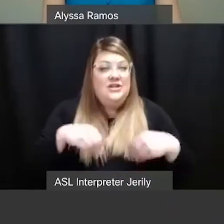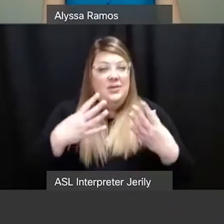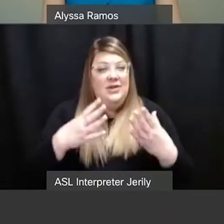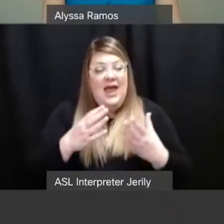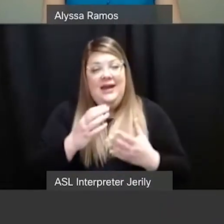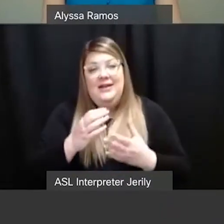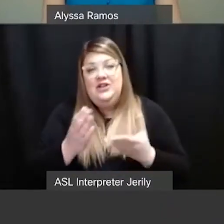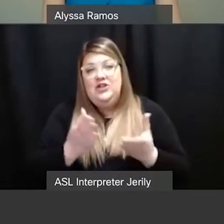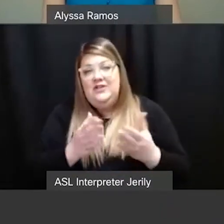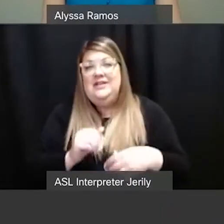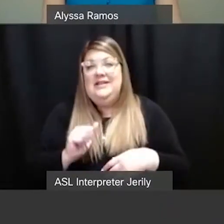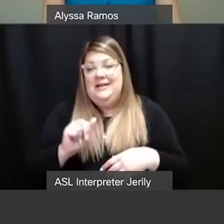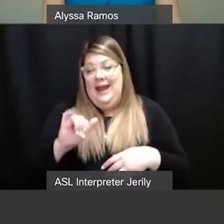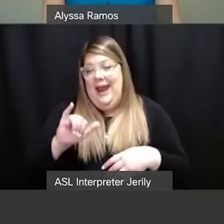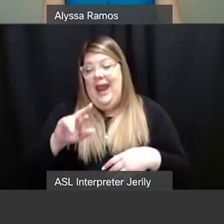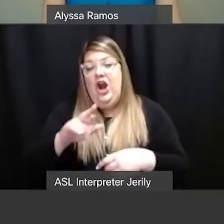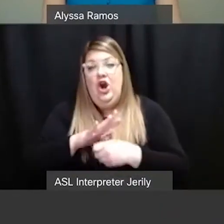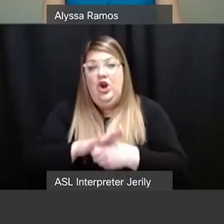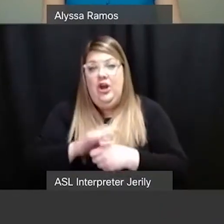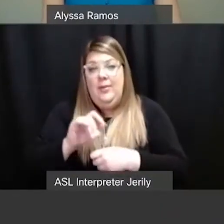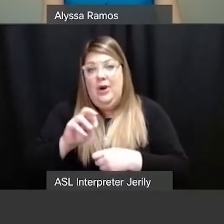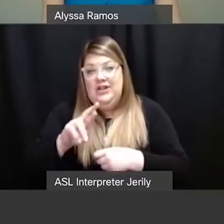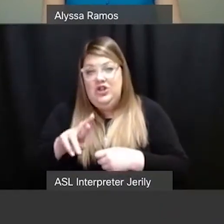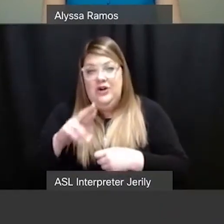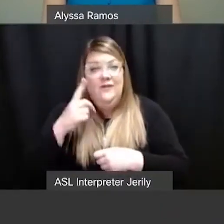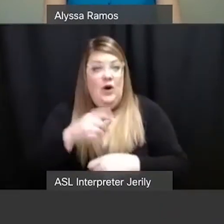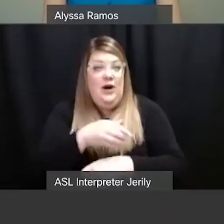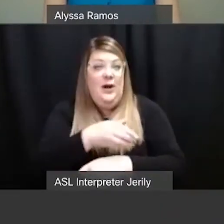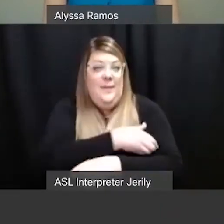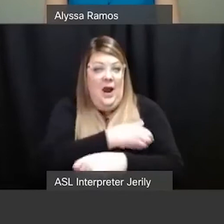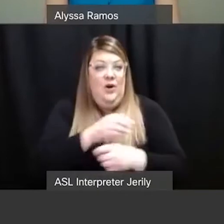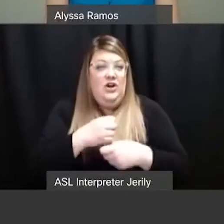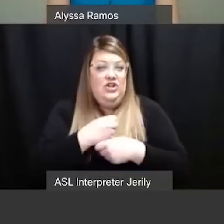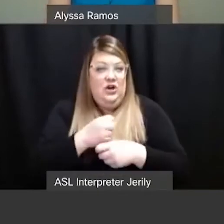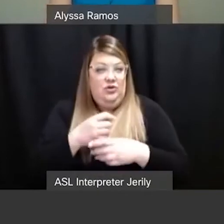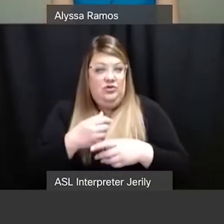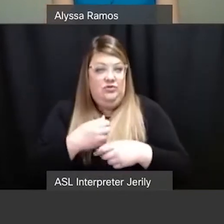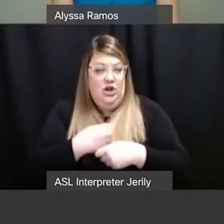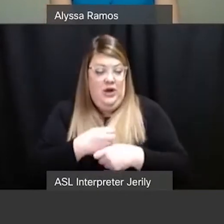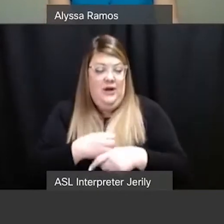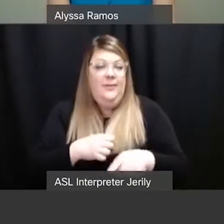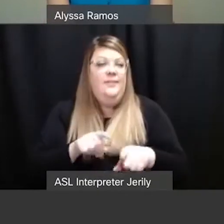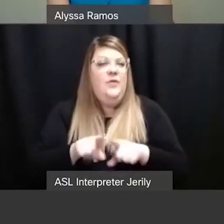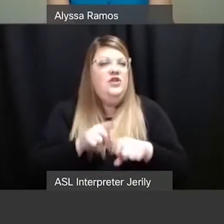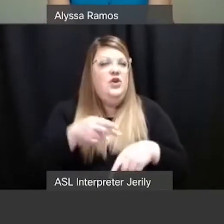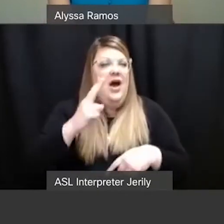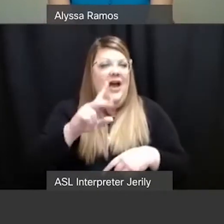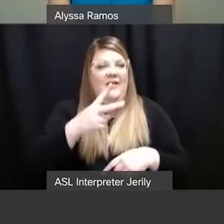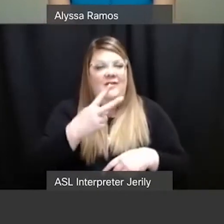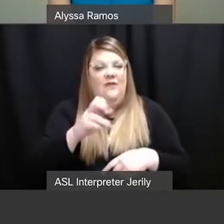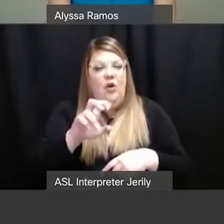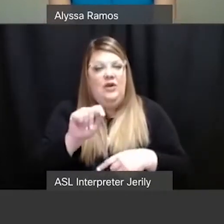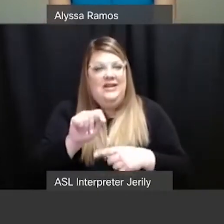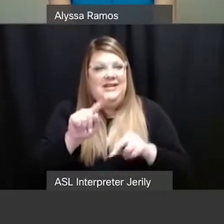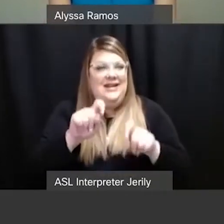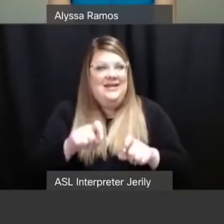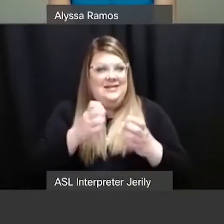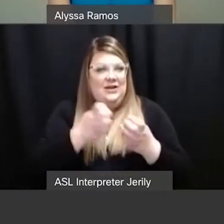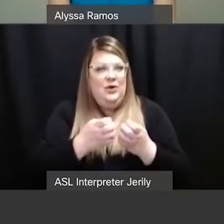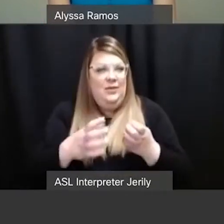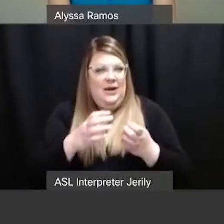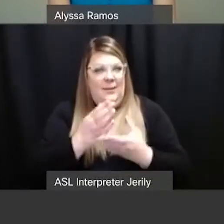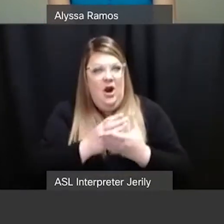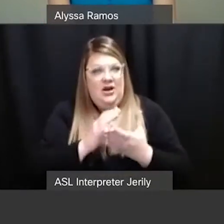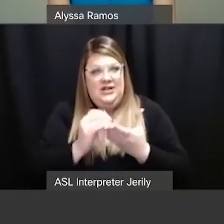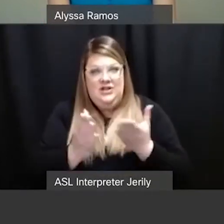maintenance services for our power generation team, and then high voltage test equipment parts and services. We also have a couple